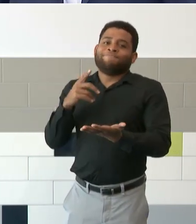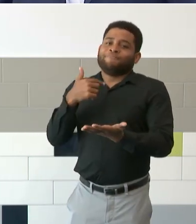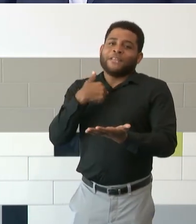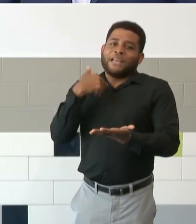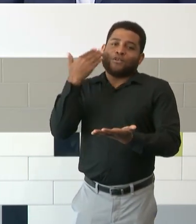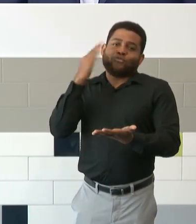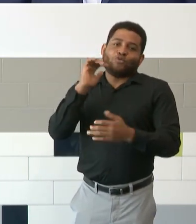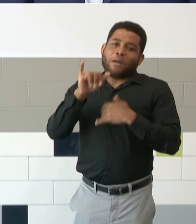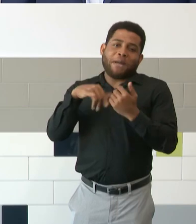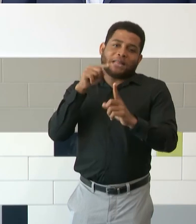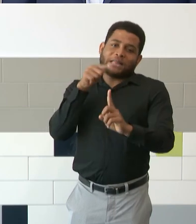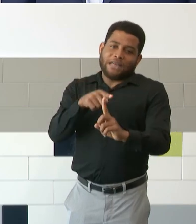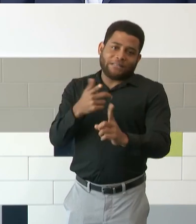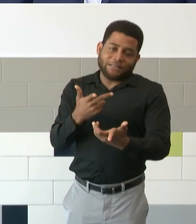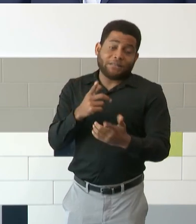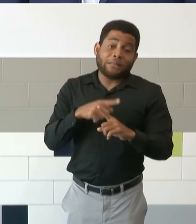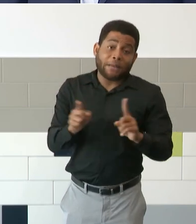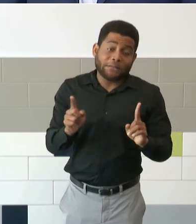seem that